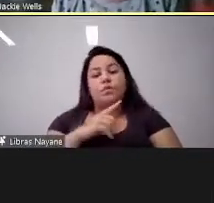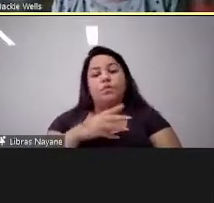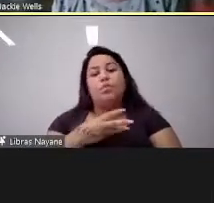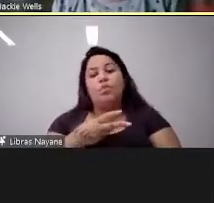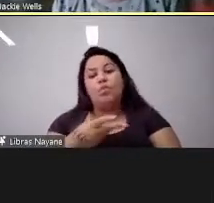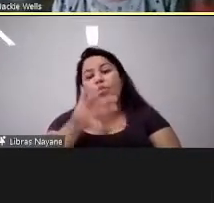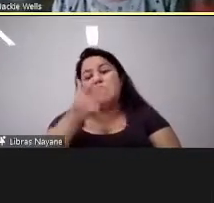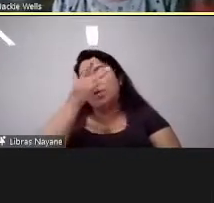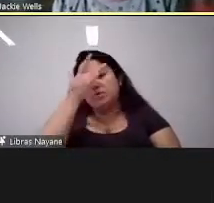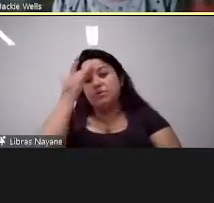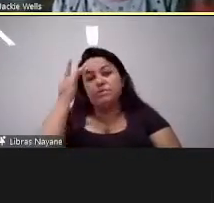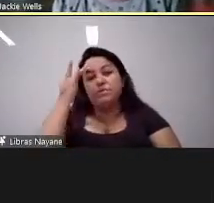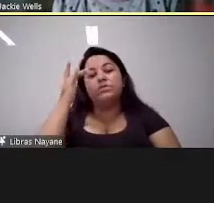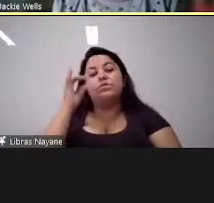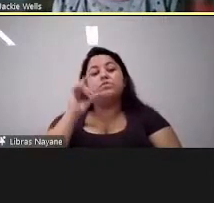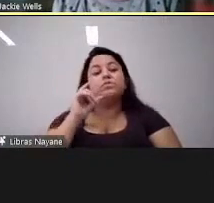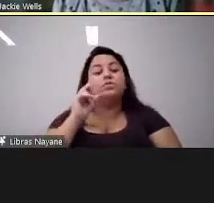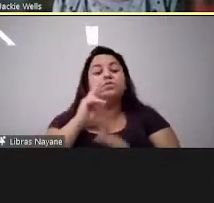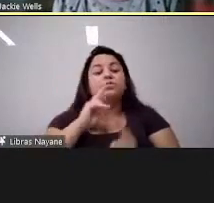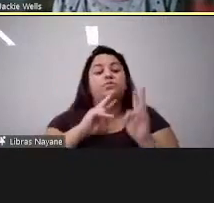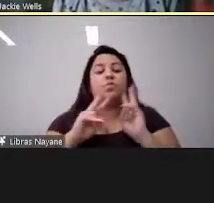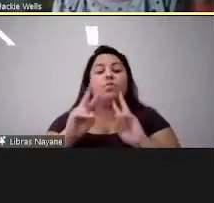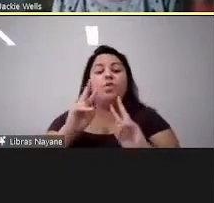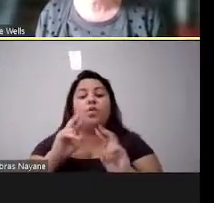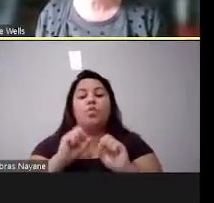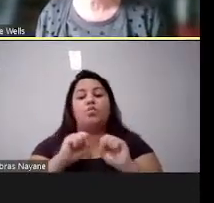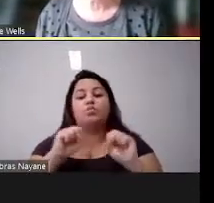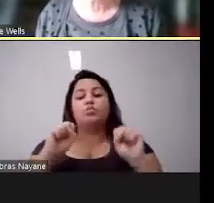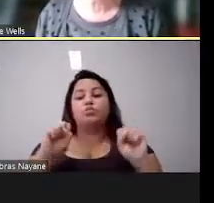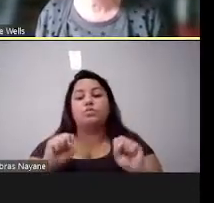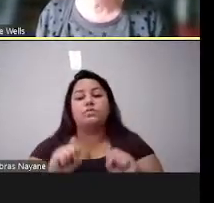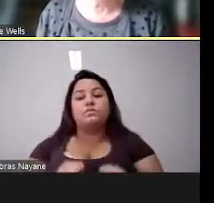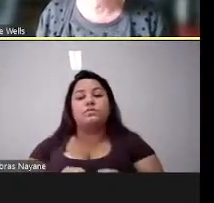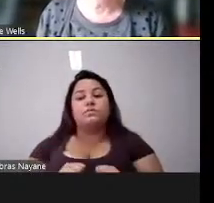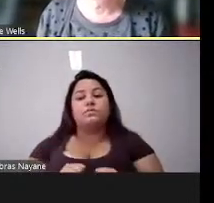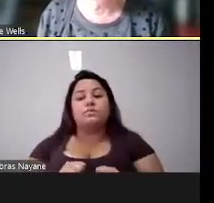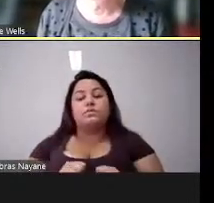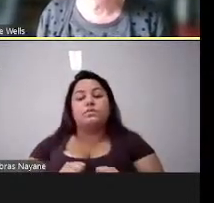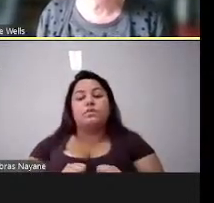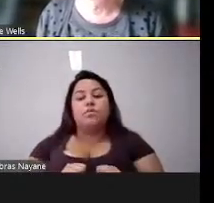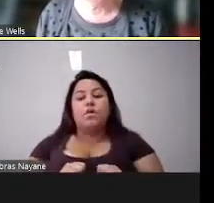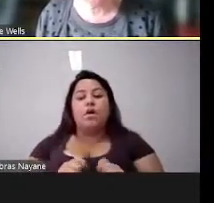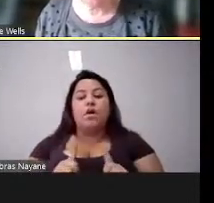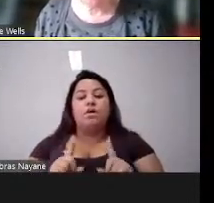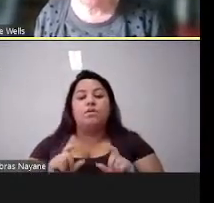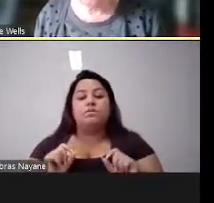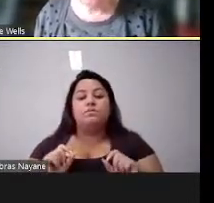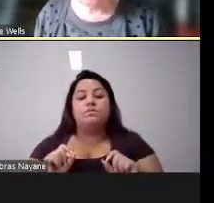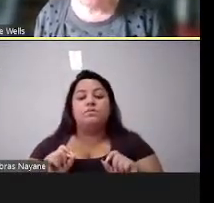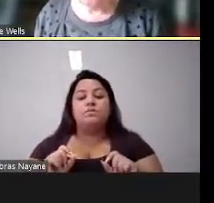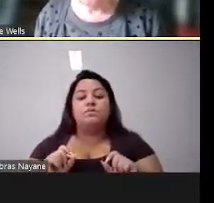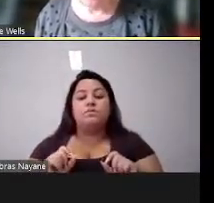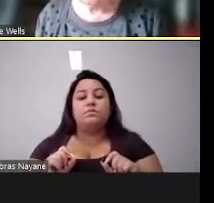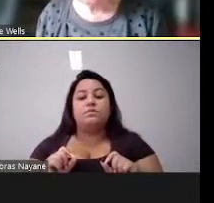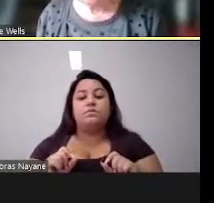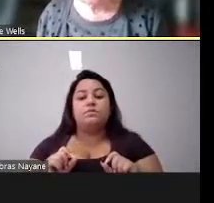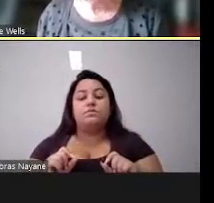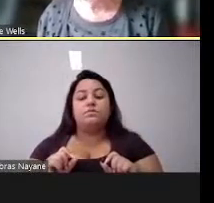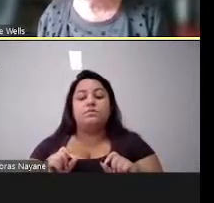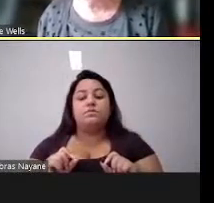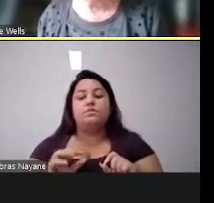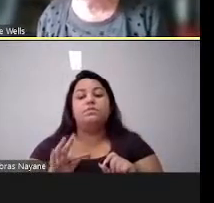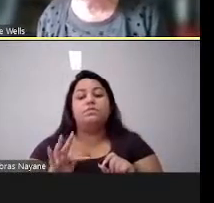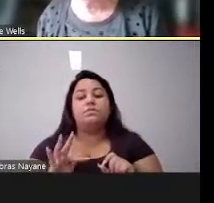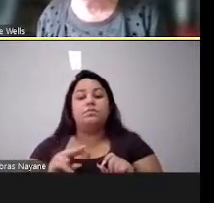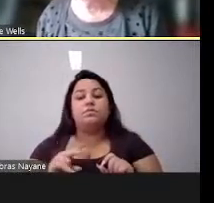the system as being regressive in nature, as favoring the higher earners. And the